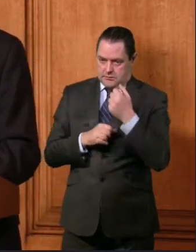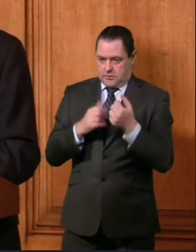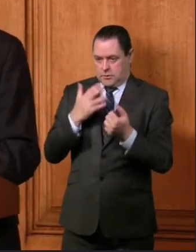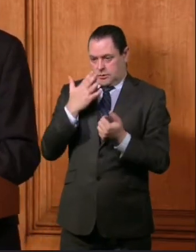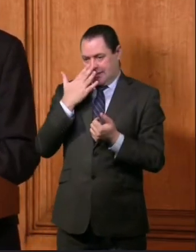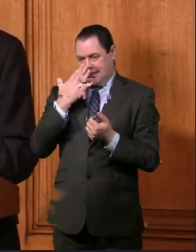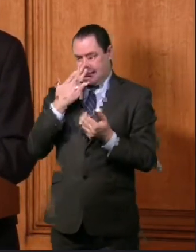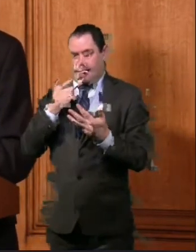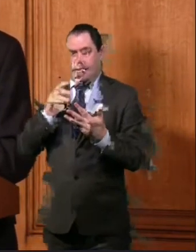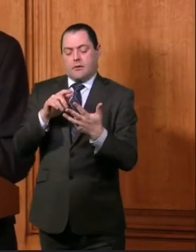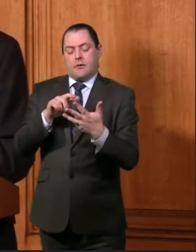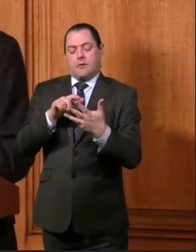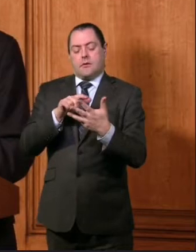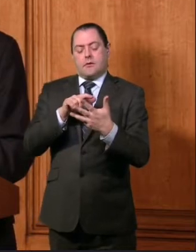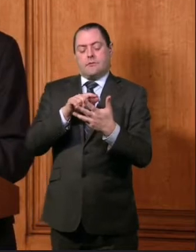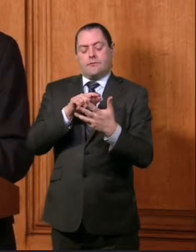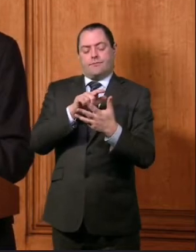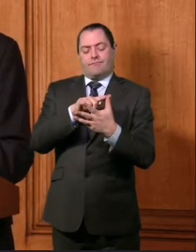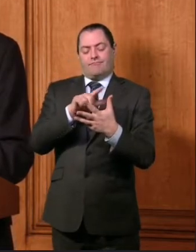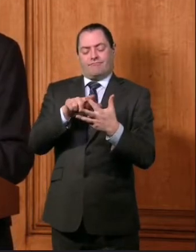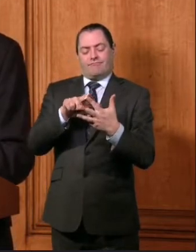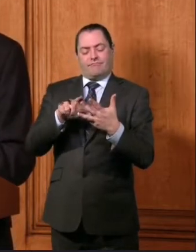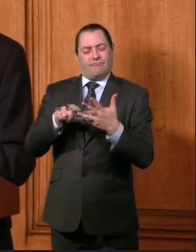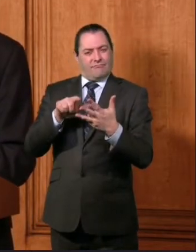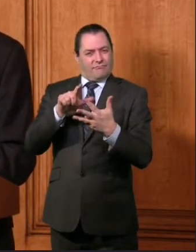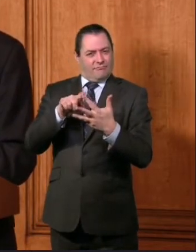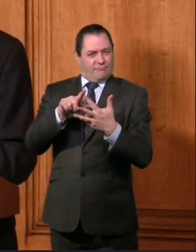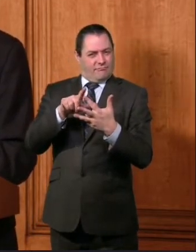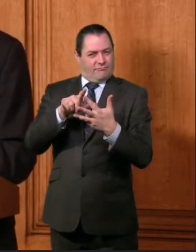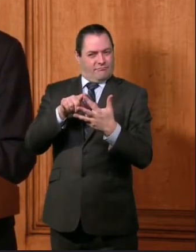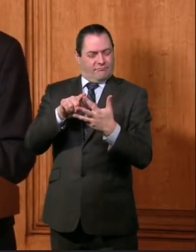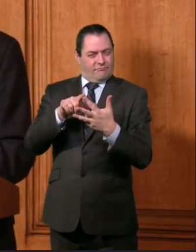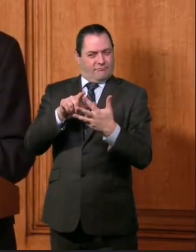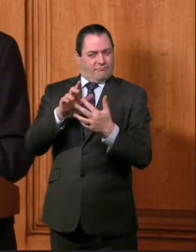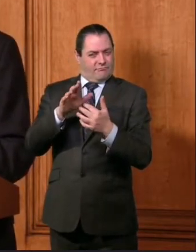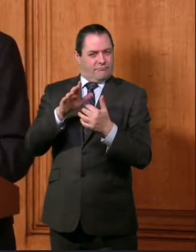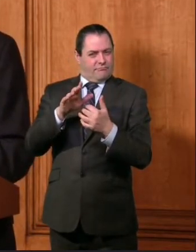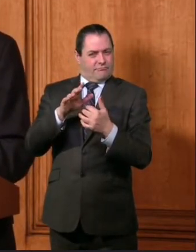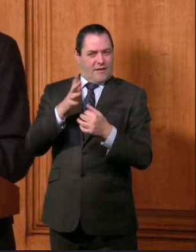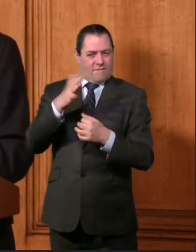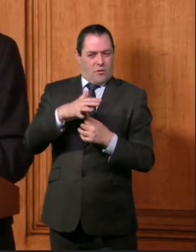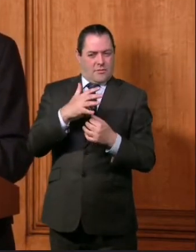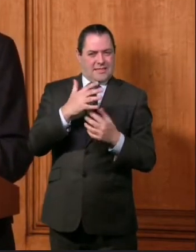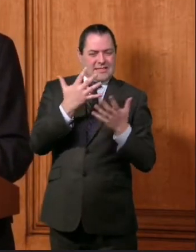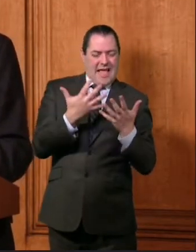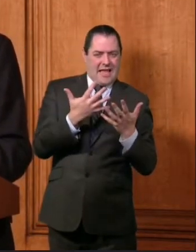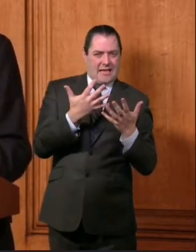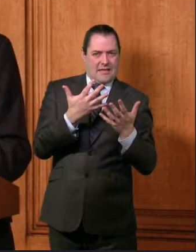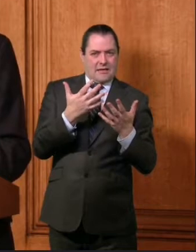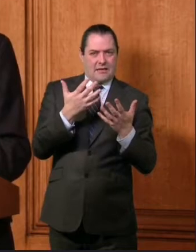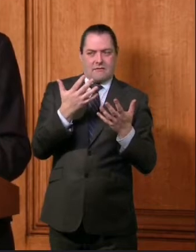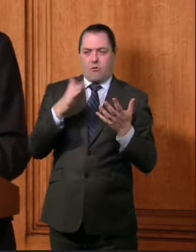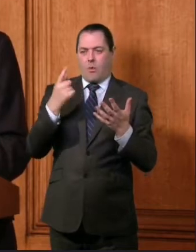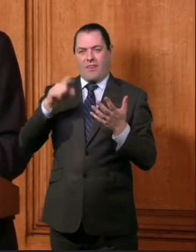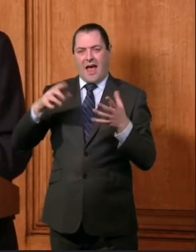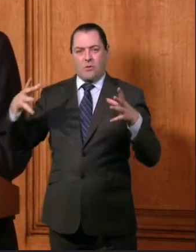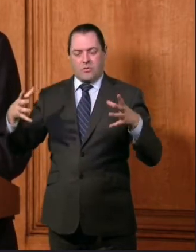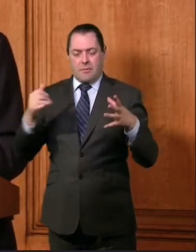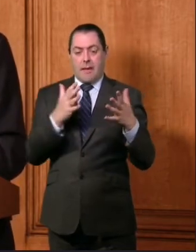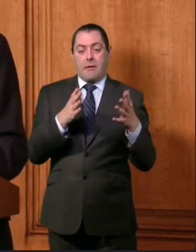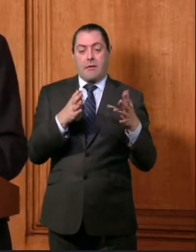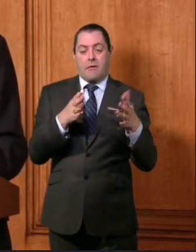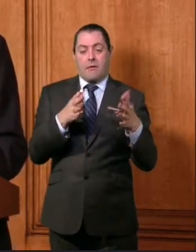that Sir Patrick was talking about won't change the shape of that. Obviously, it could slightly increase the proportion of people who die, who get